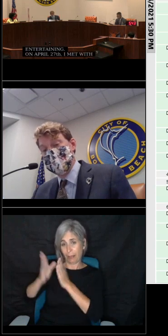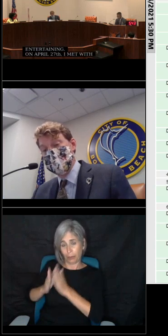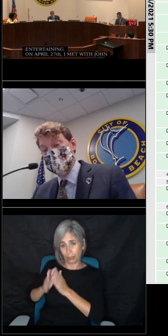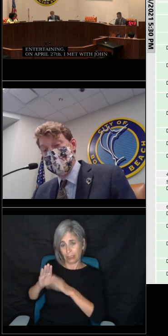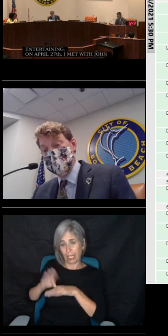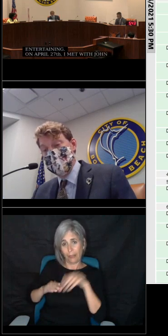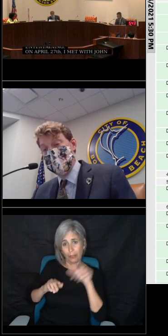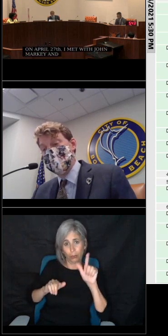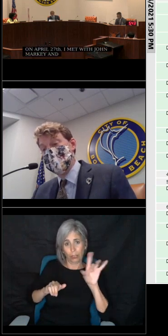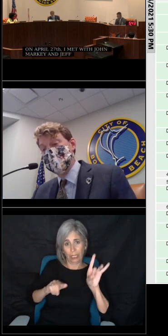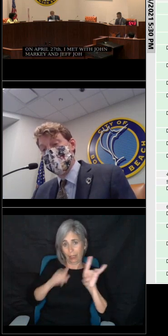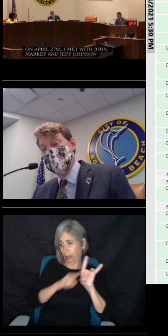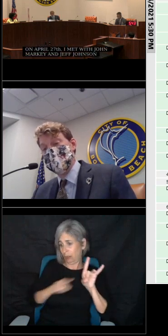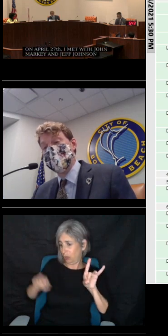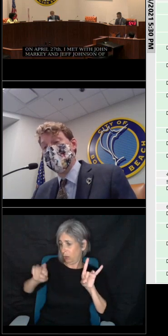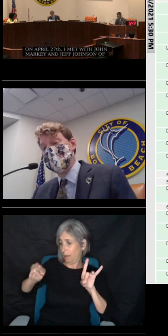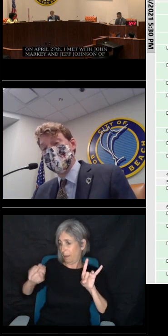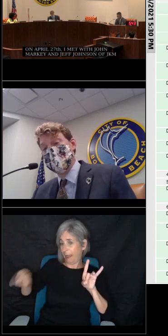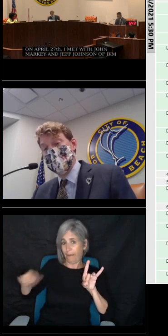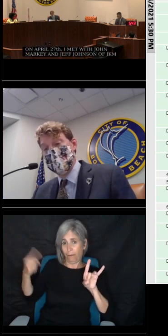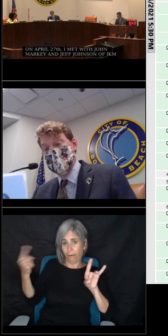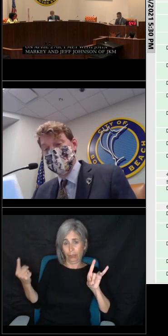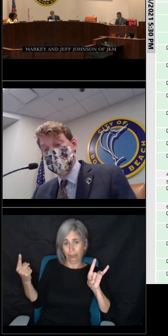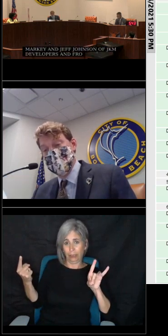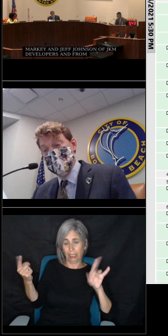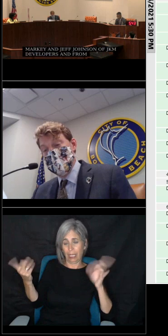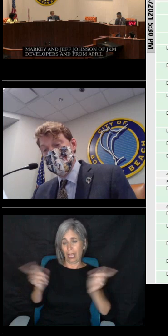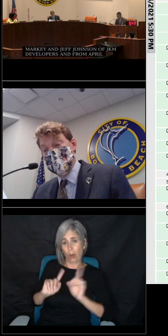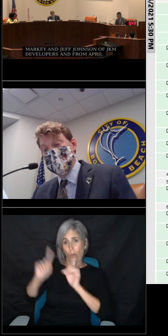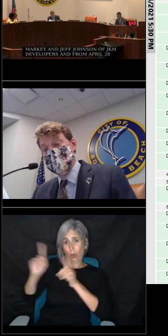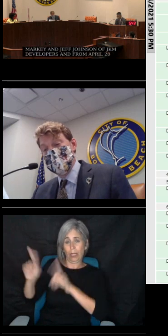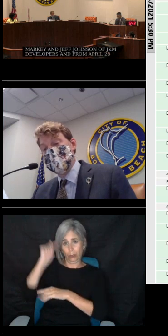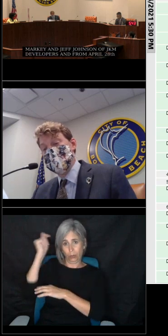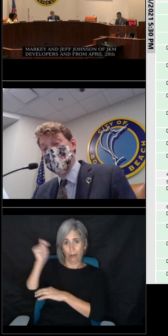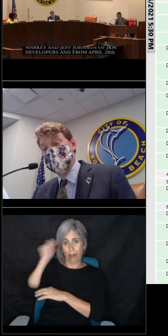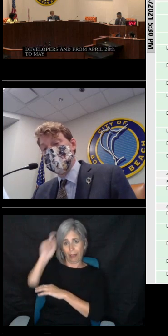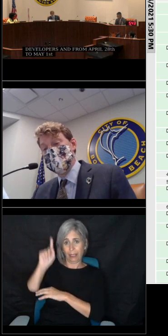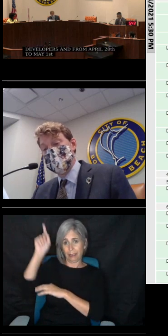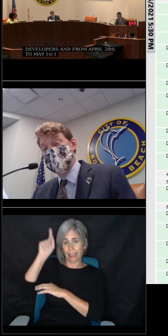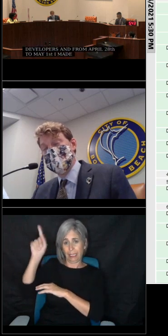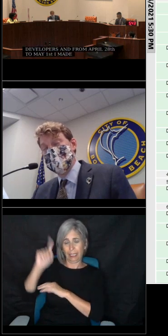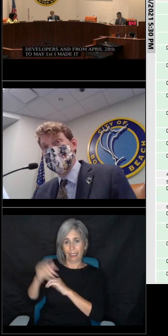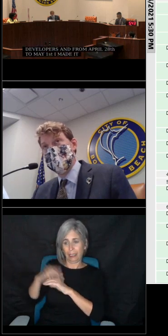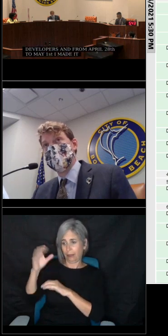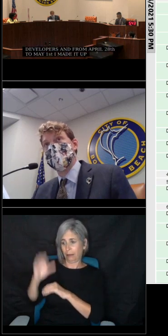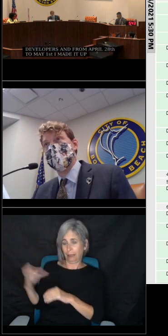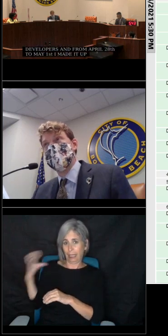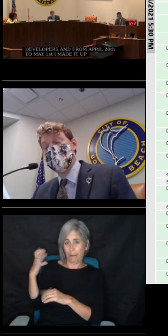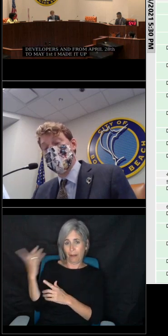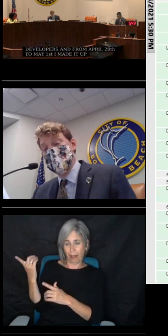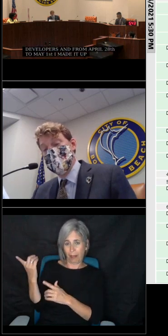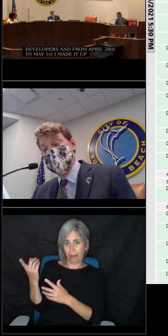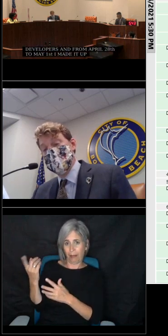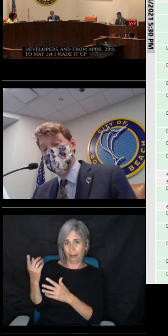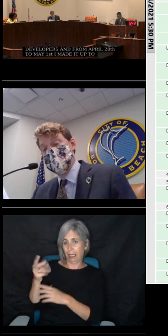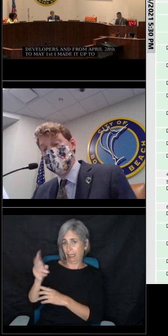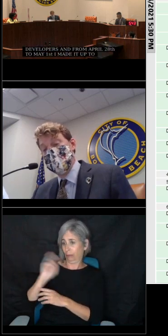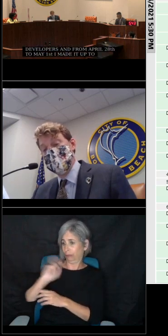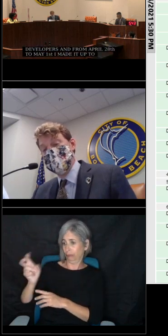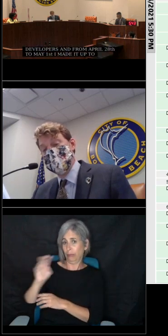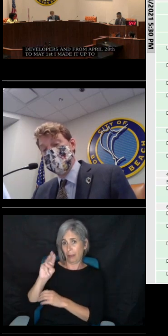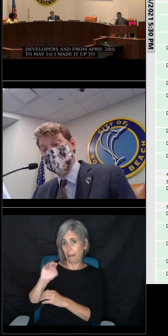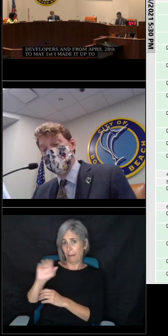28th to May 1st, I made it up to Tallahassee. I did my best to do mass transit.